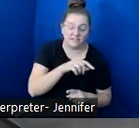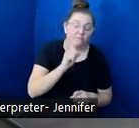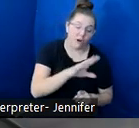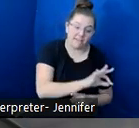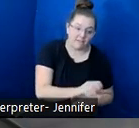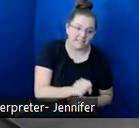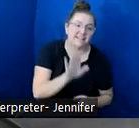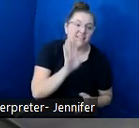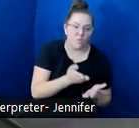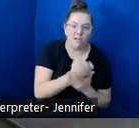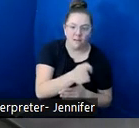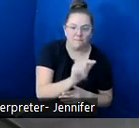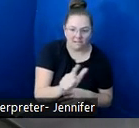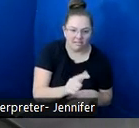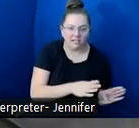In SBC